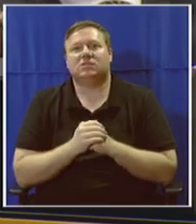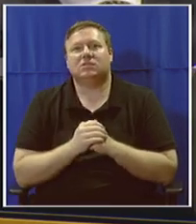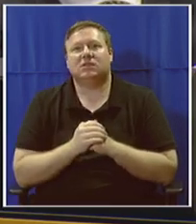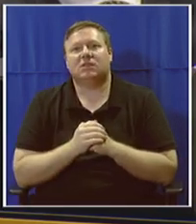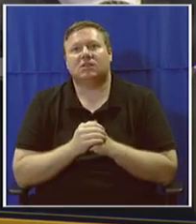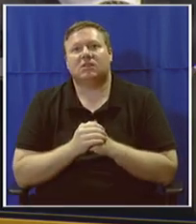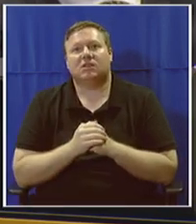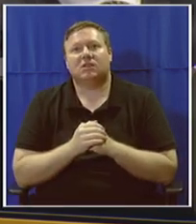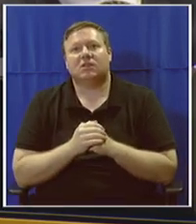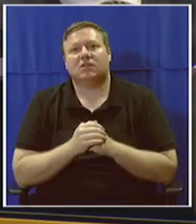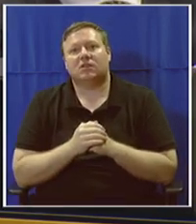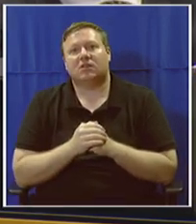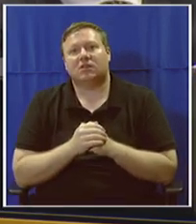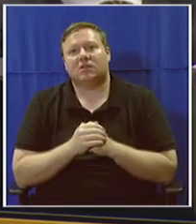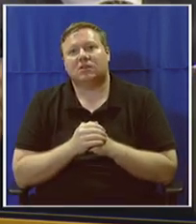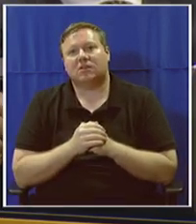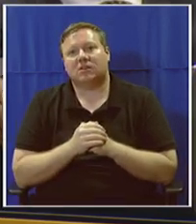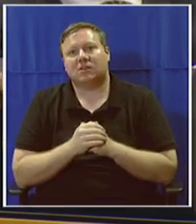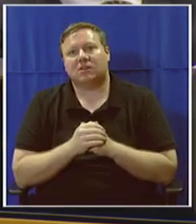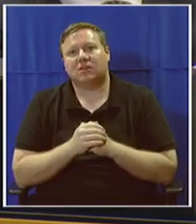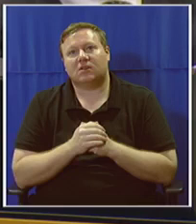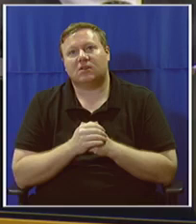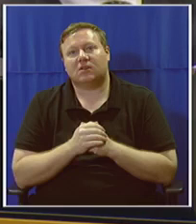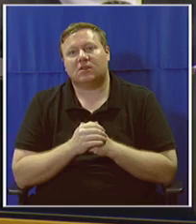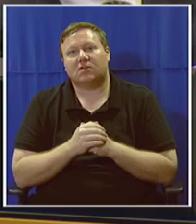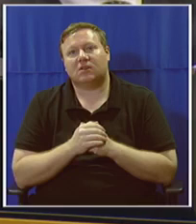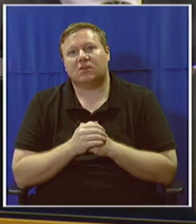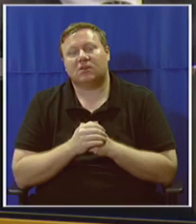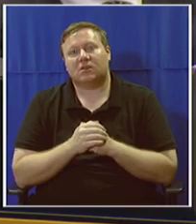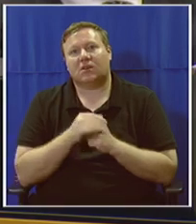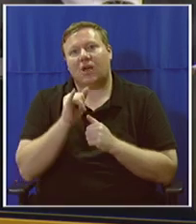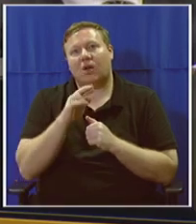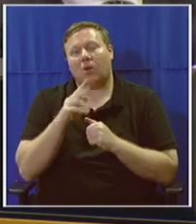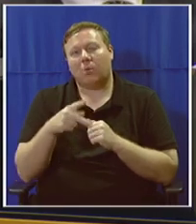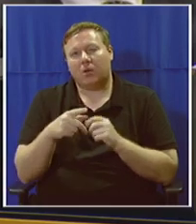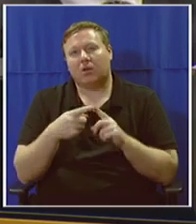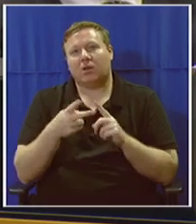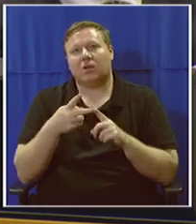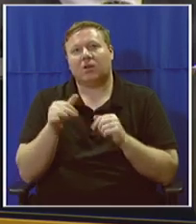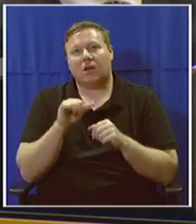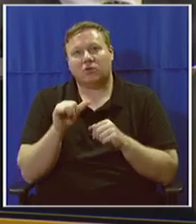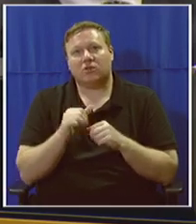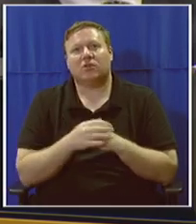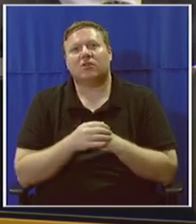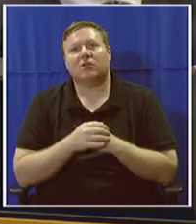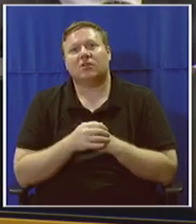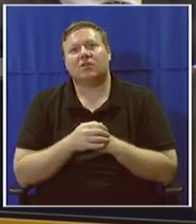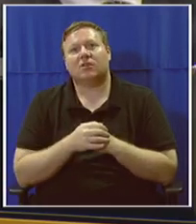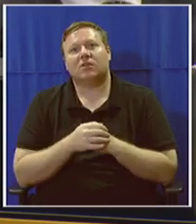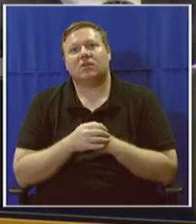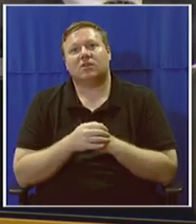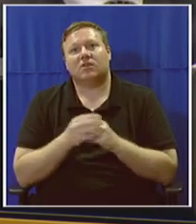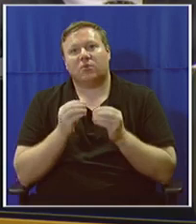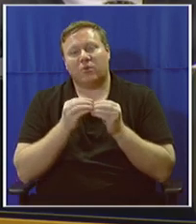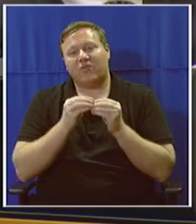it's Asselin, whether it is publishing a wrong IRP. We actually corrected all